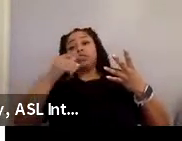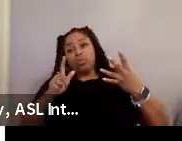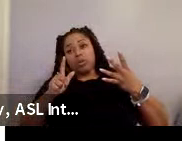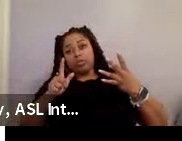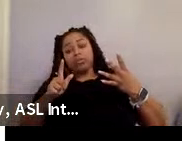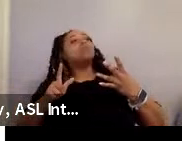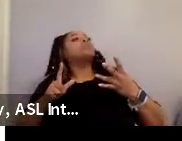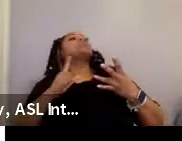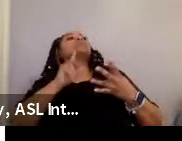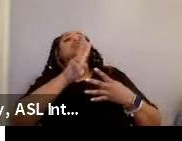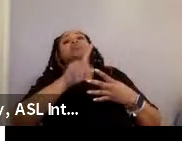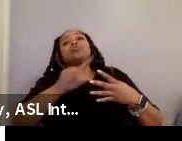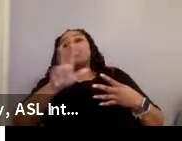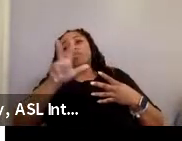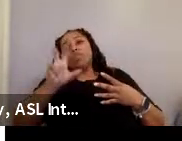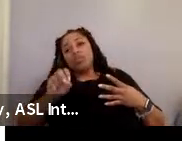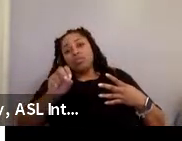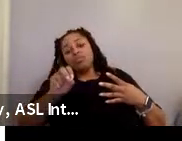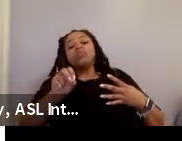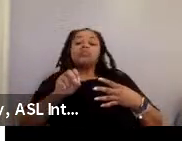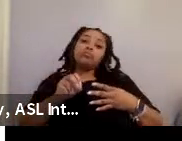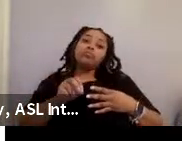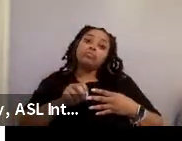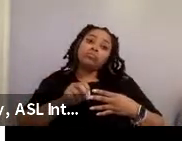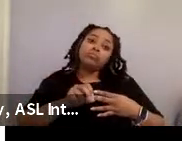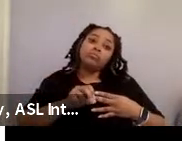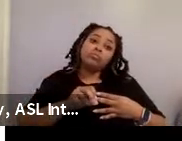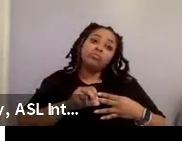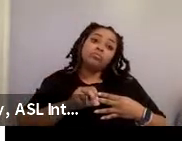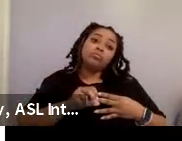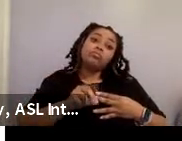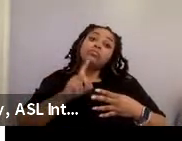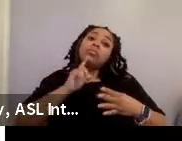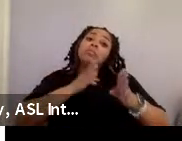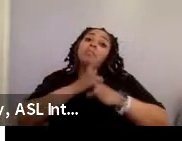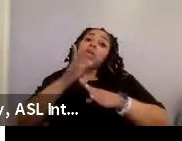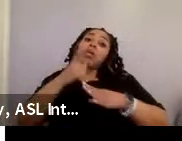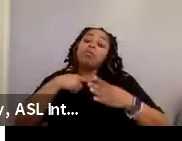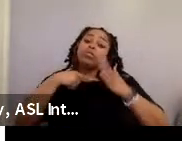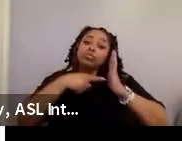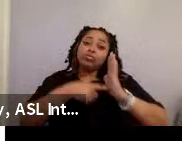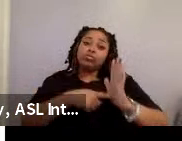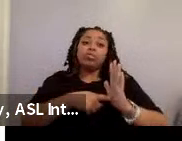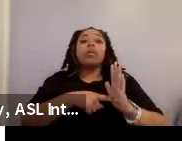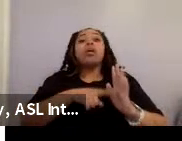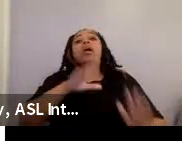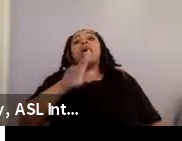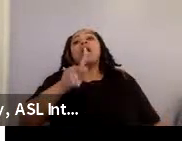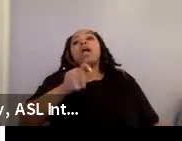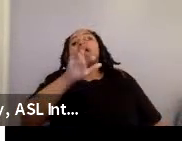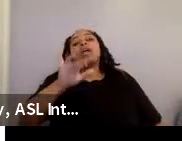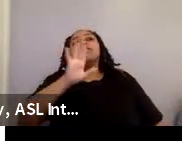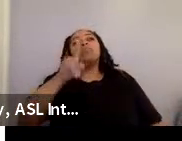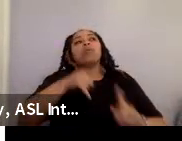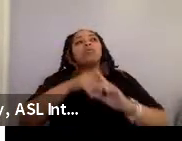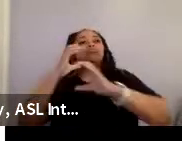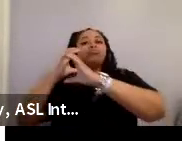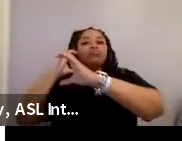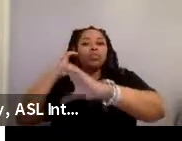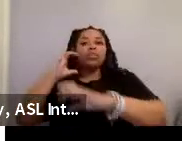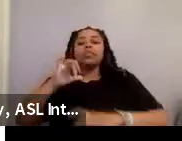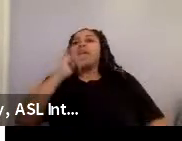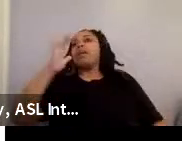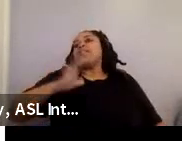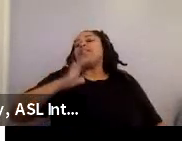to 3:30 Eastern time. But the main thing I wanted to point out, Kathy talked about trucks not being, as fancy as they